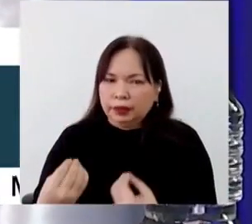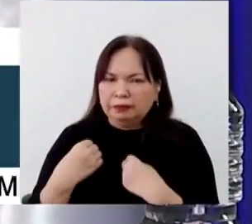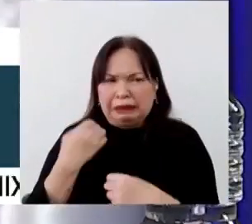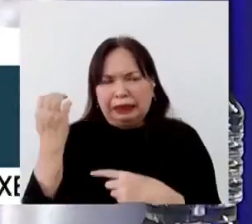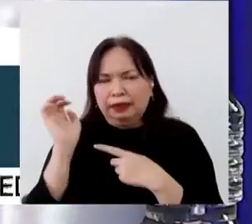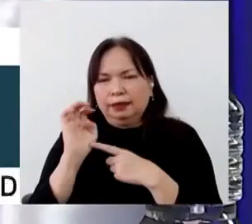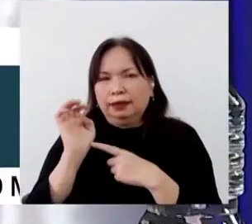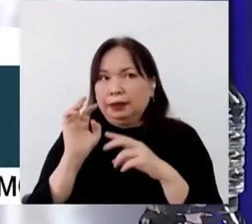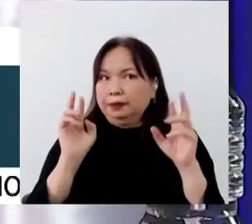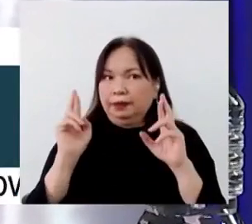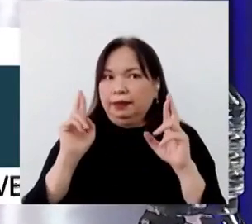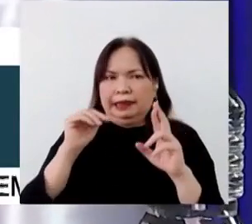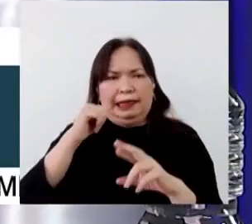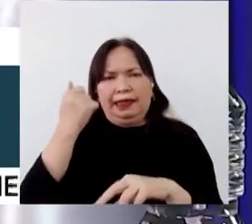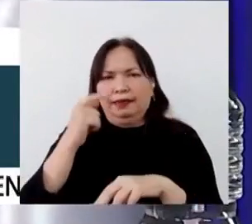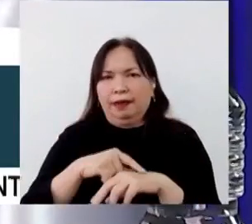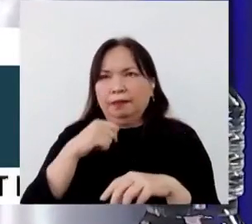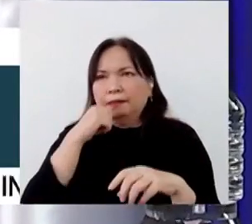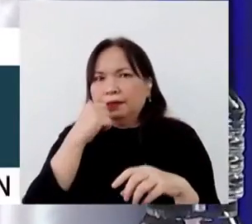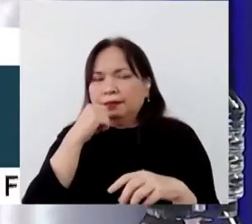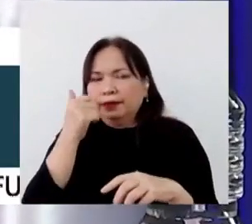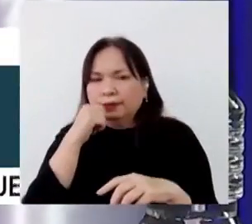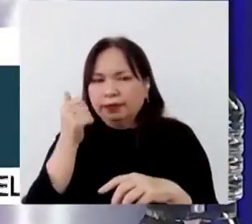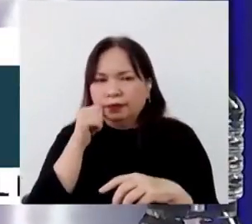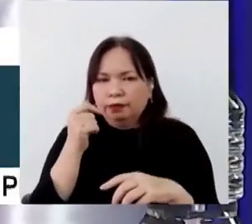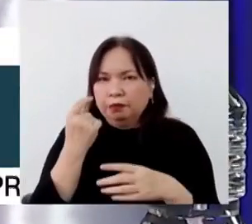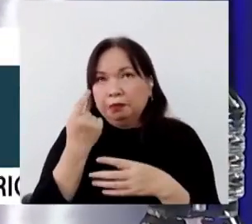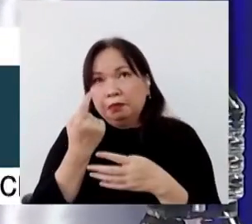next few days or week, maybe.